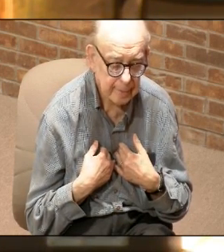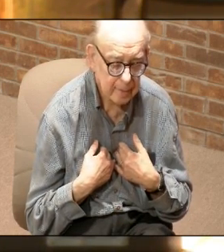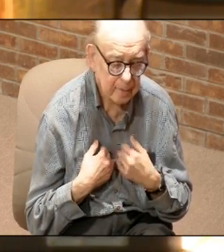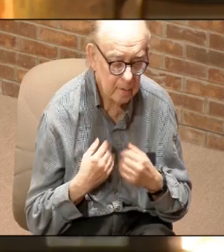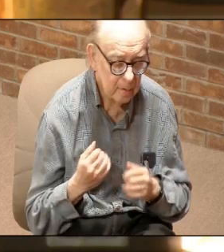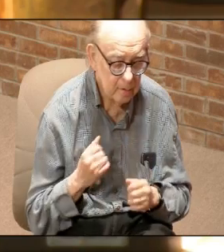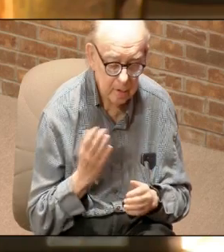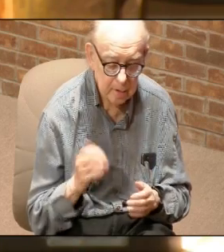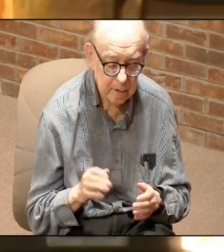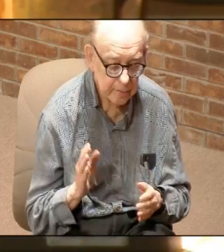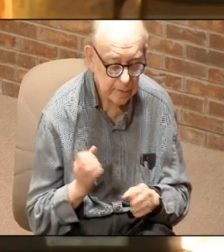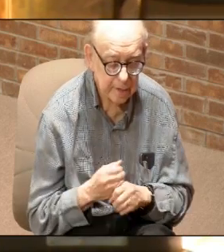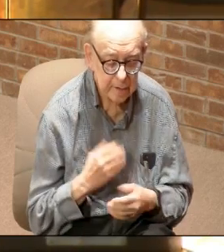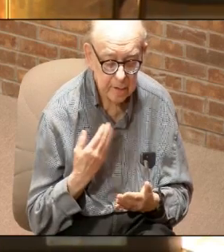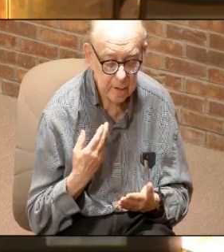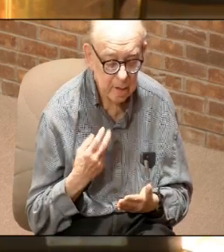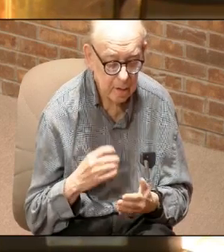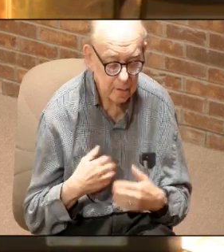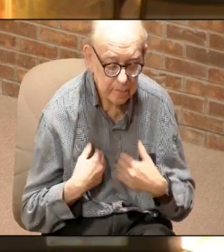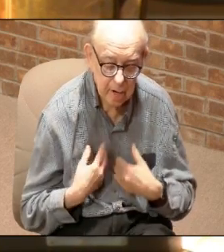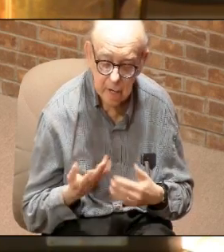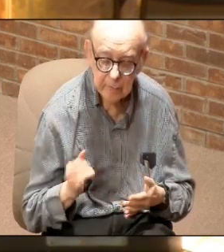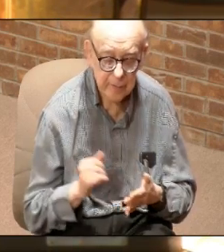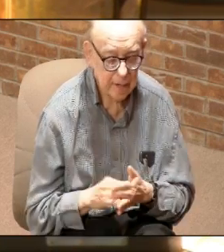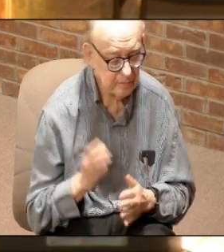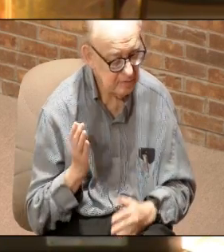And we're never going to get tired of it.